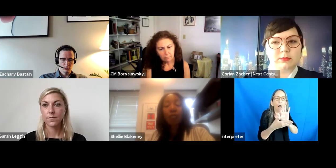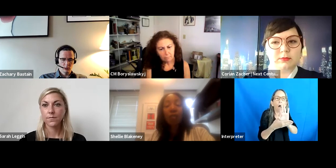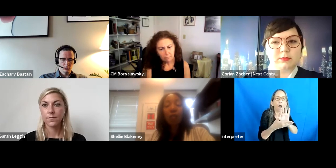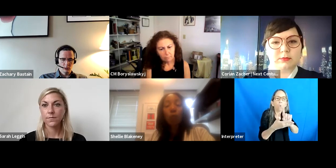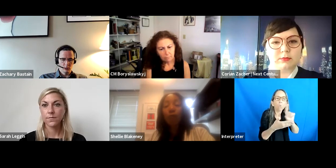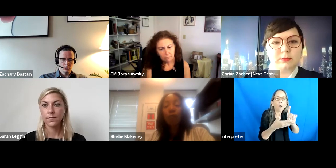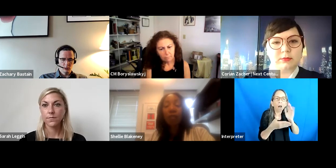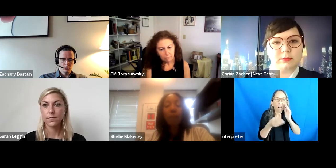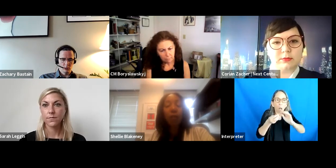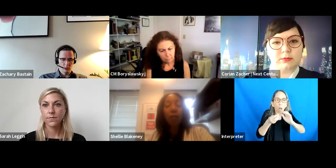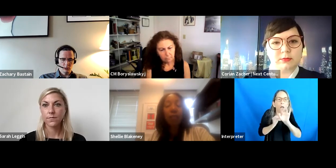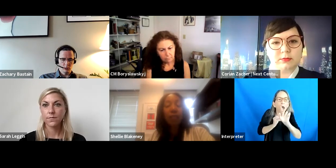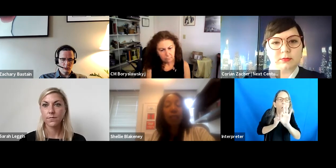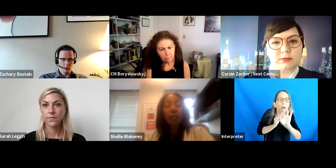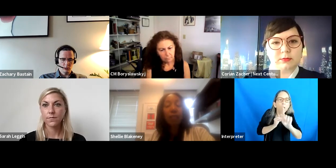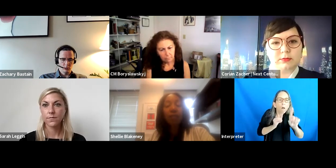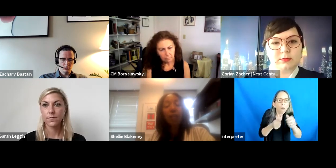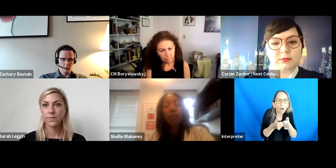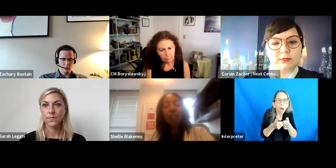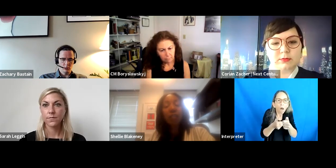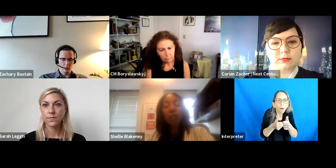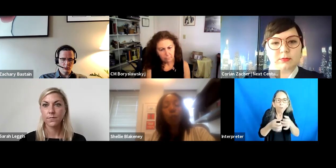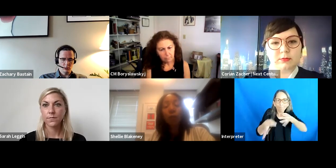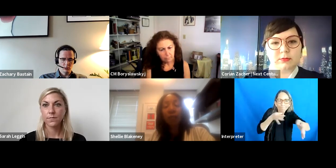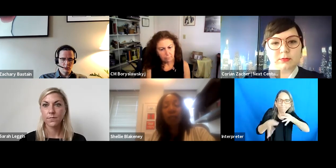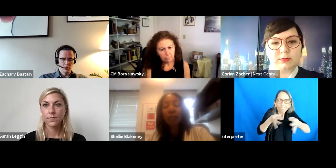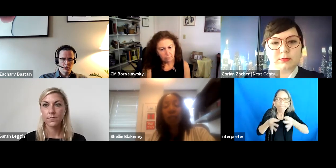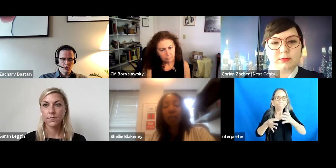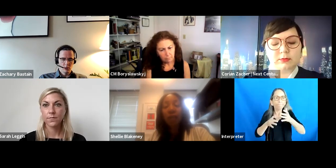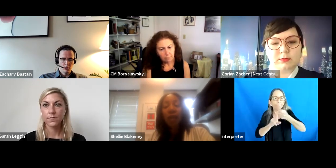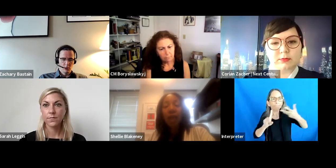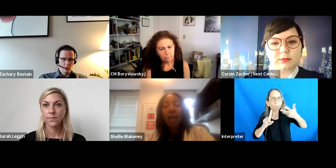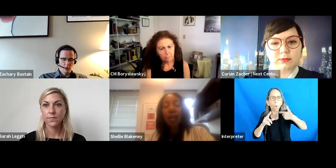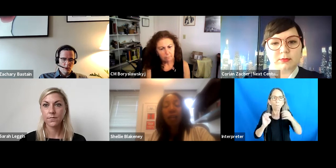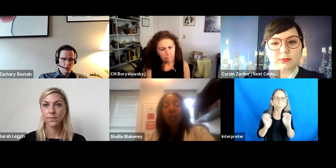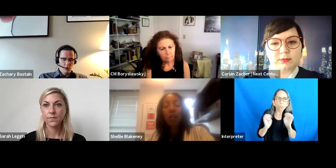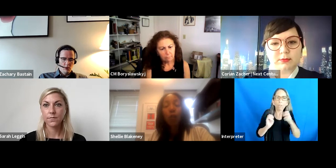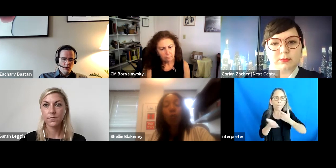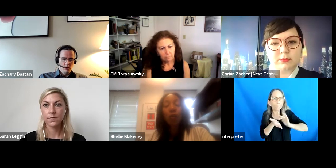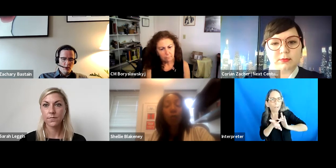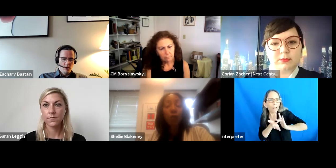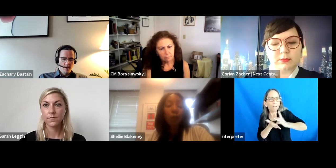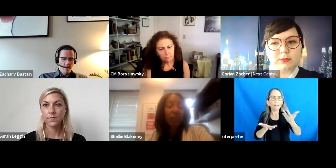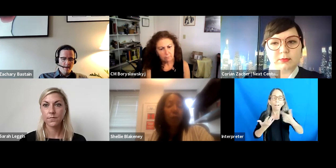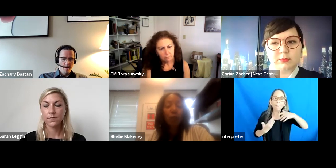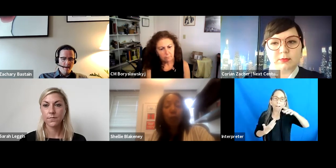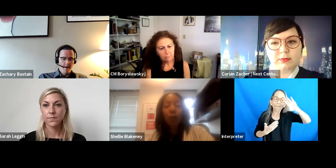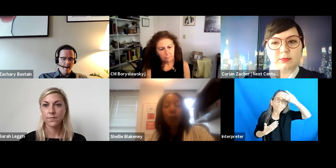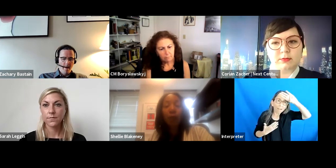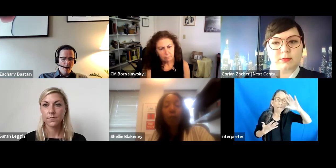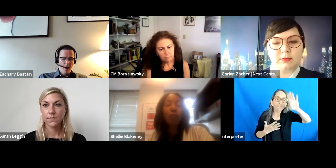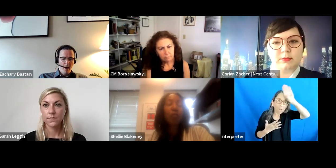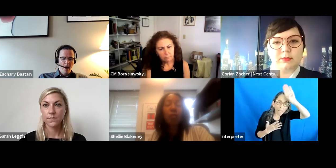emergency, whether you need medical assistance, fire assistance, or police. And you would also like to